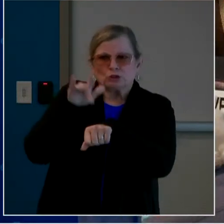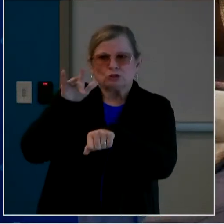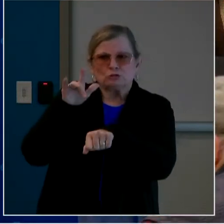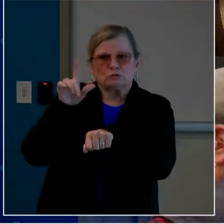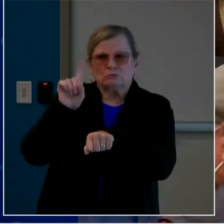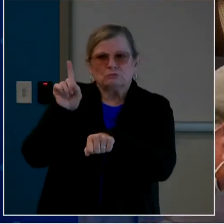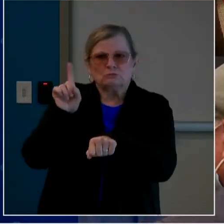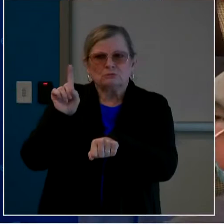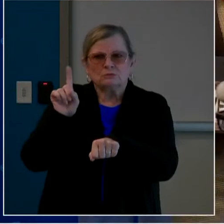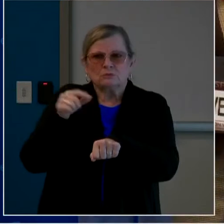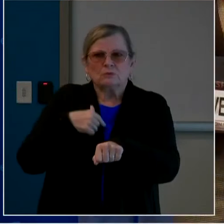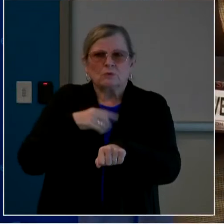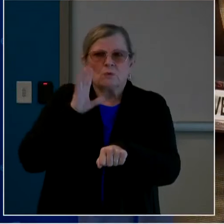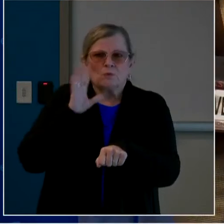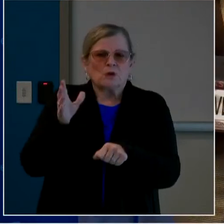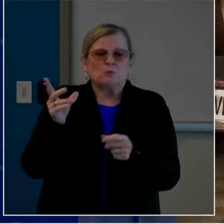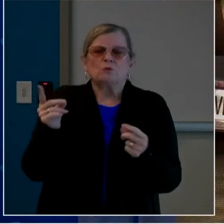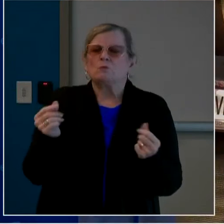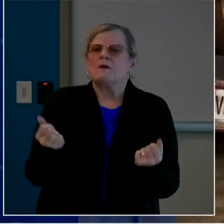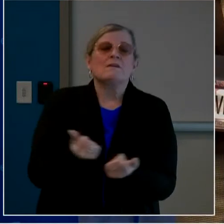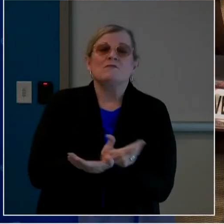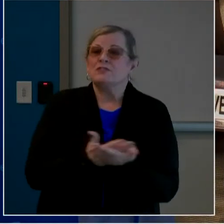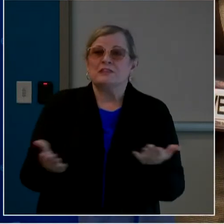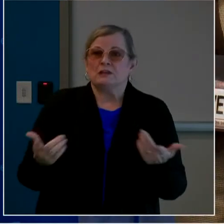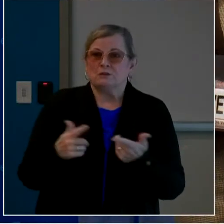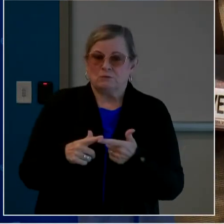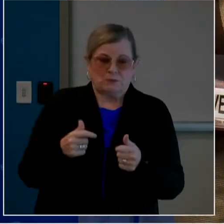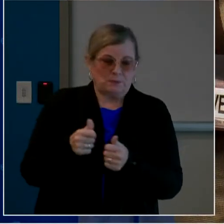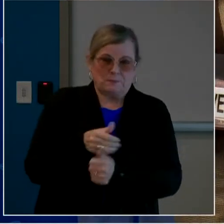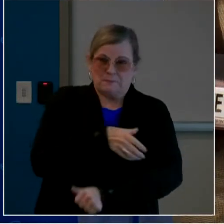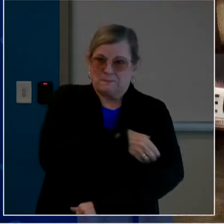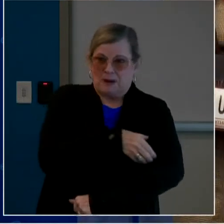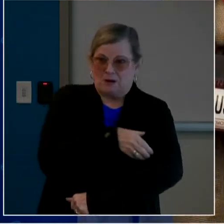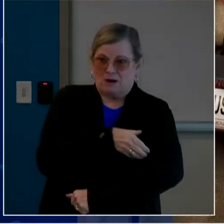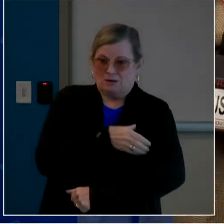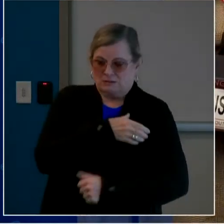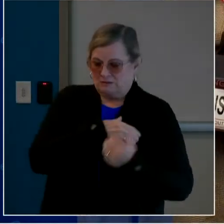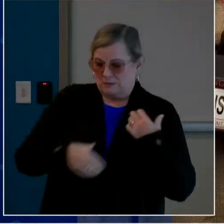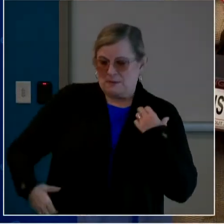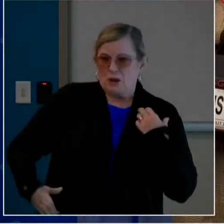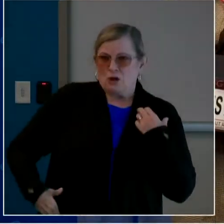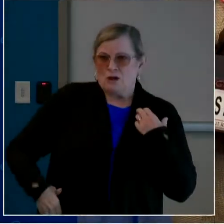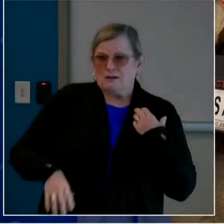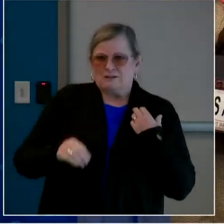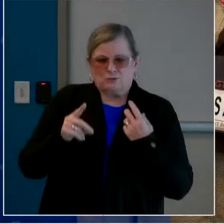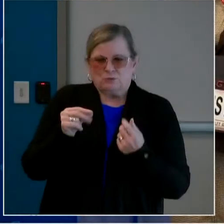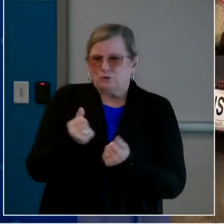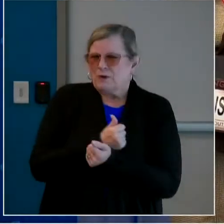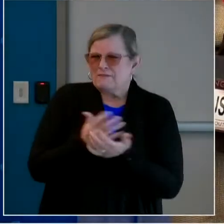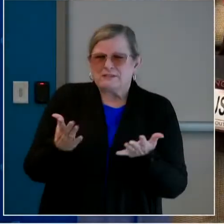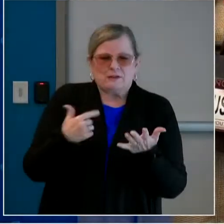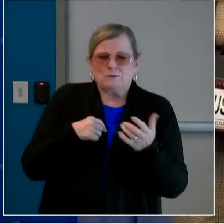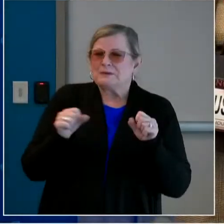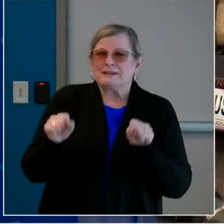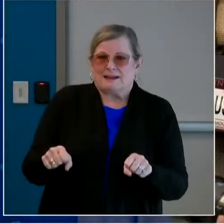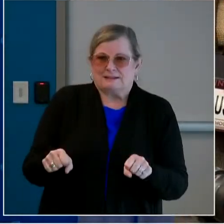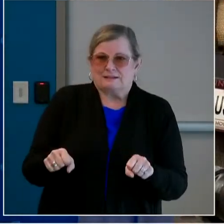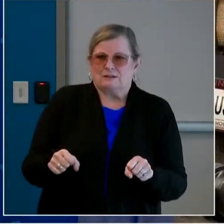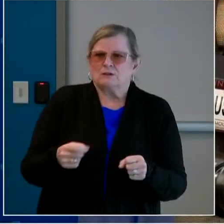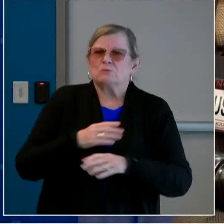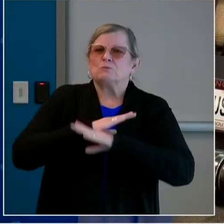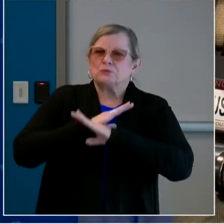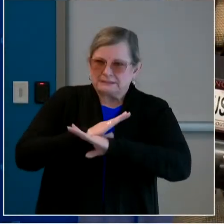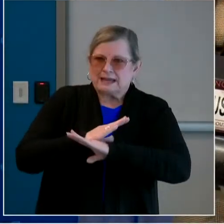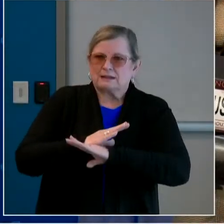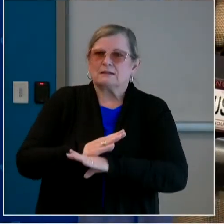can with our warrior on the Hill, the mayor, the council, everything that we can to protect the public